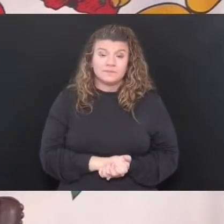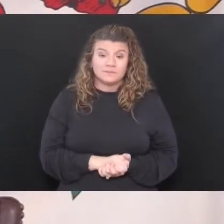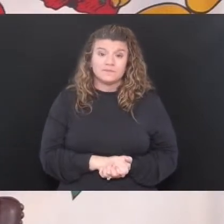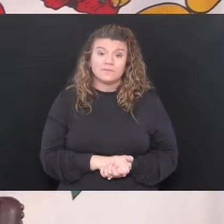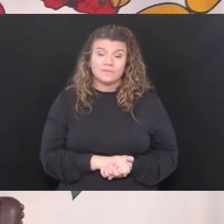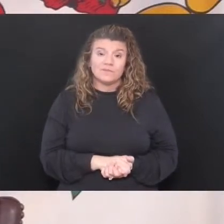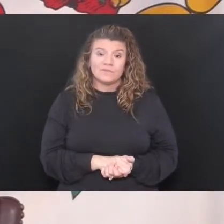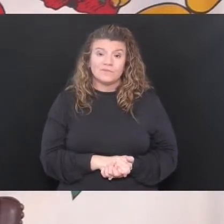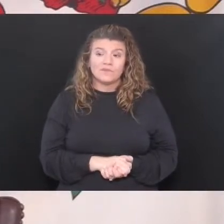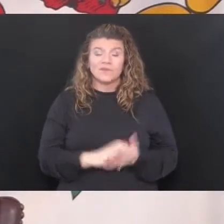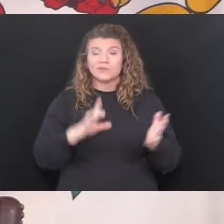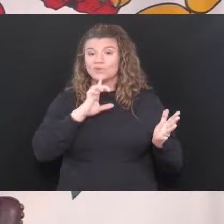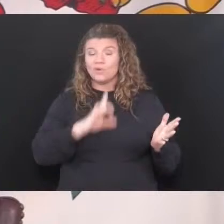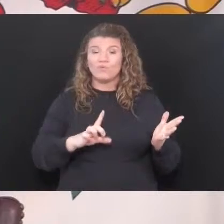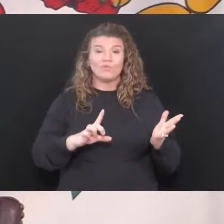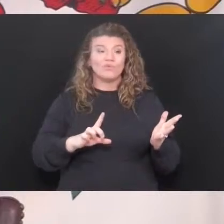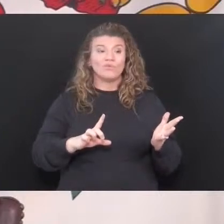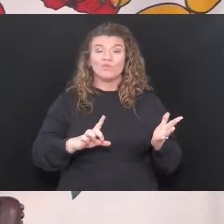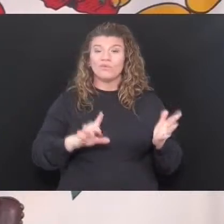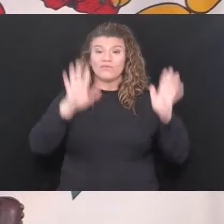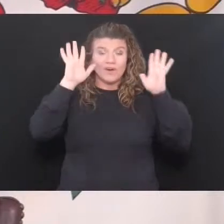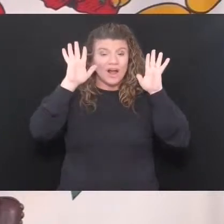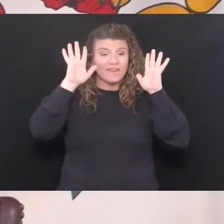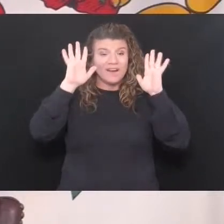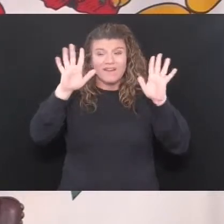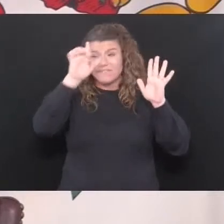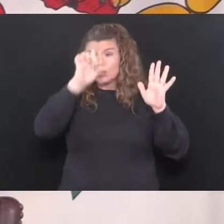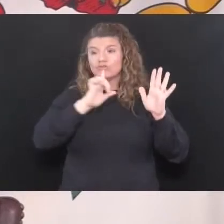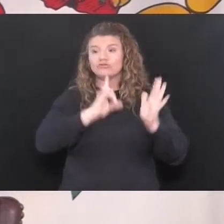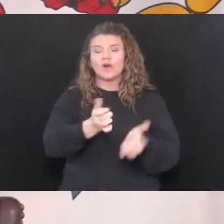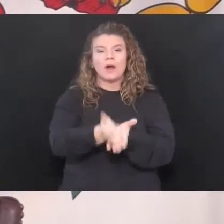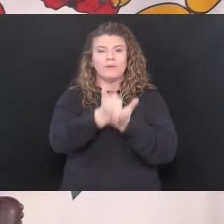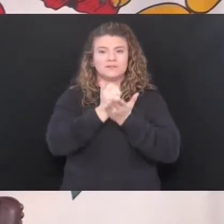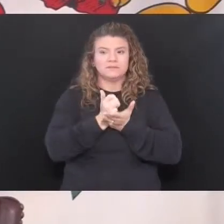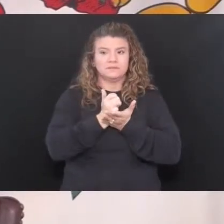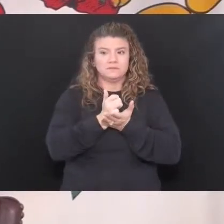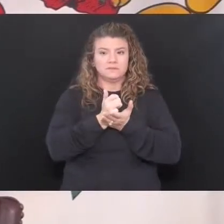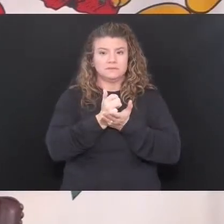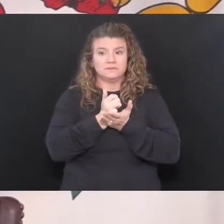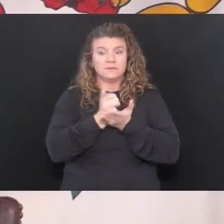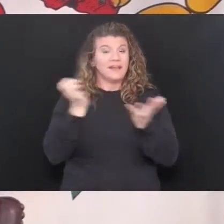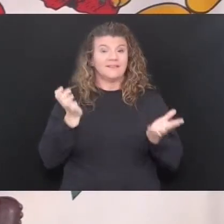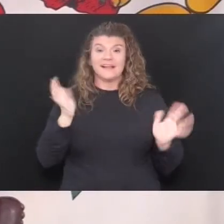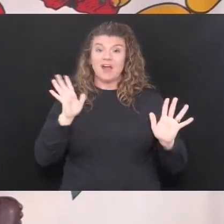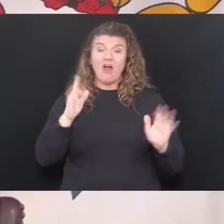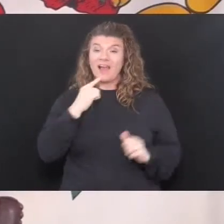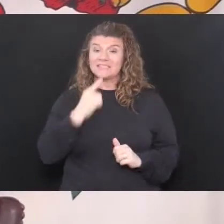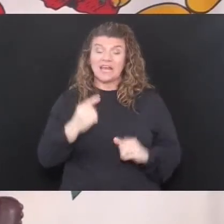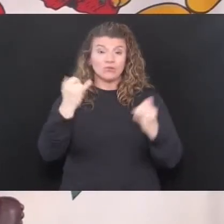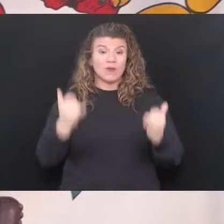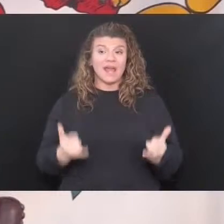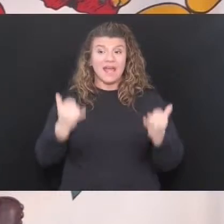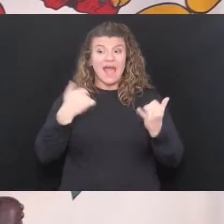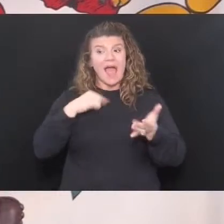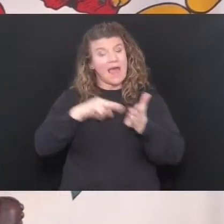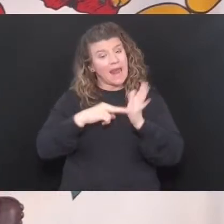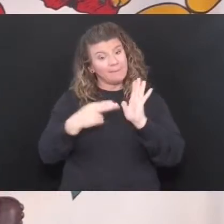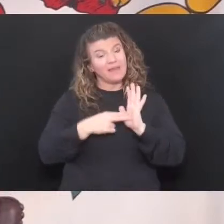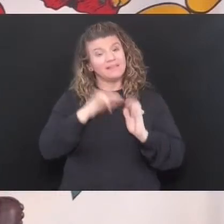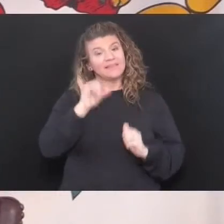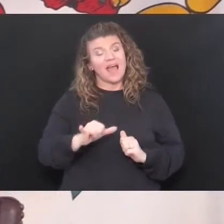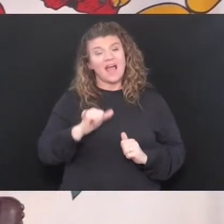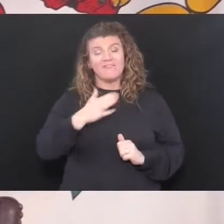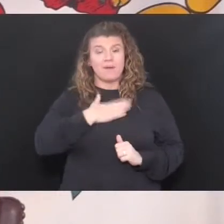so, absolutely, help us, West Virginia. That's all I can say to you, and I mean that